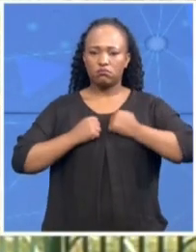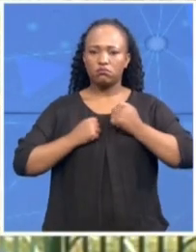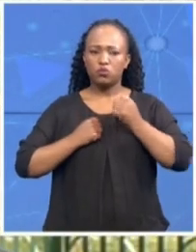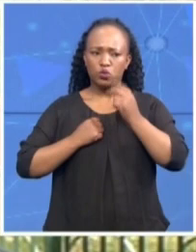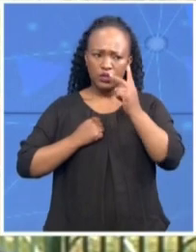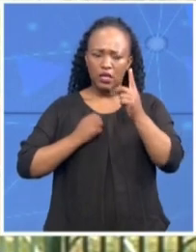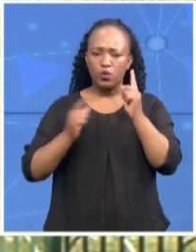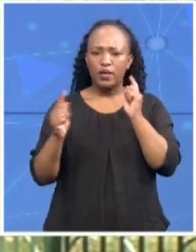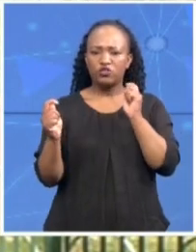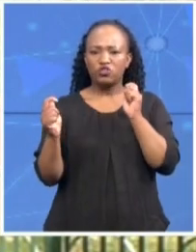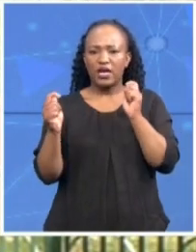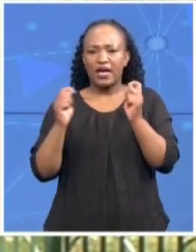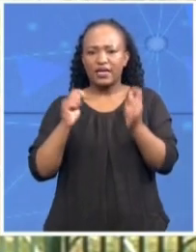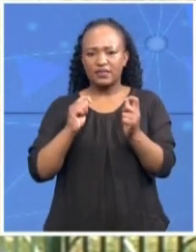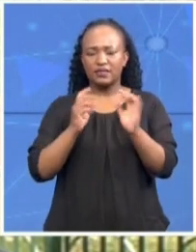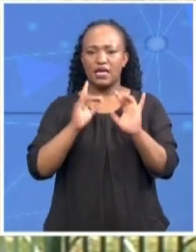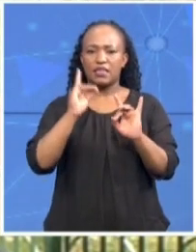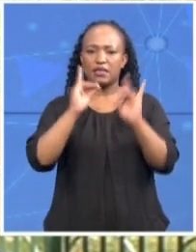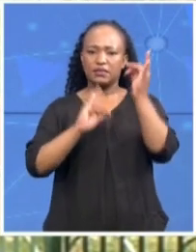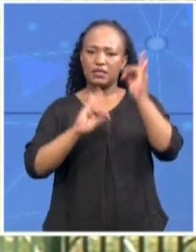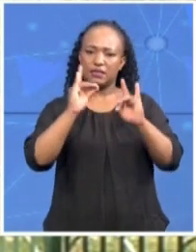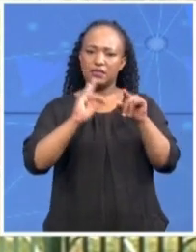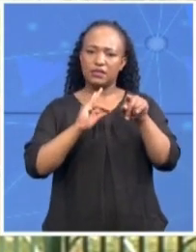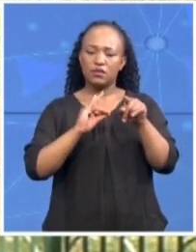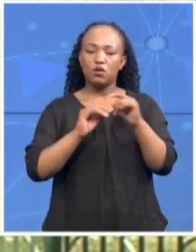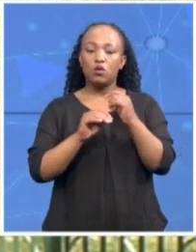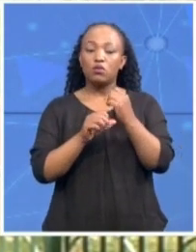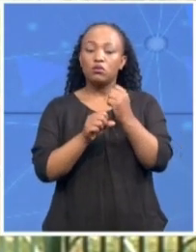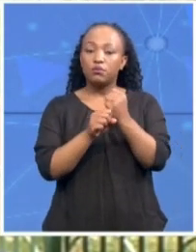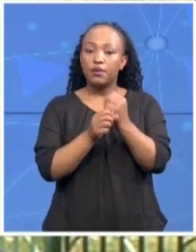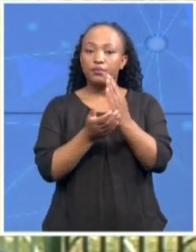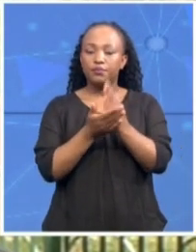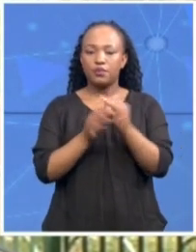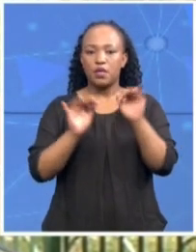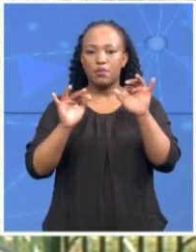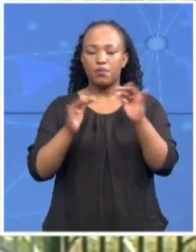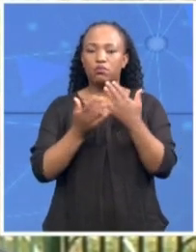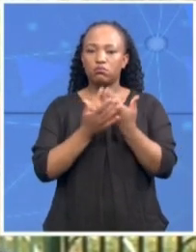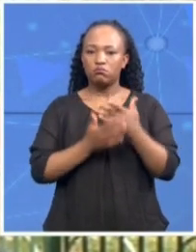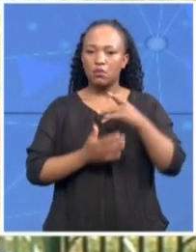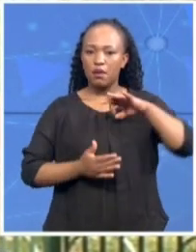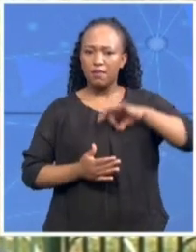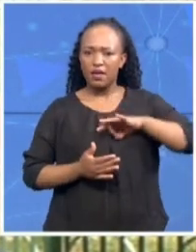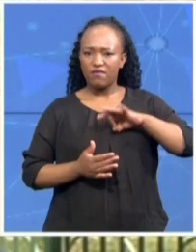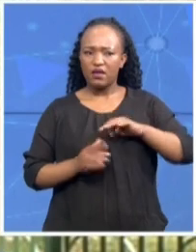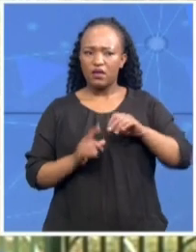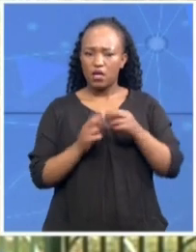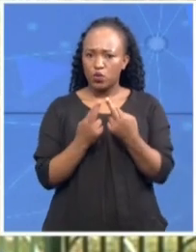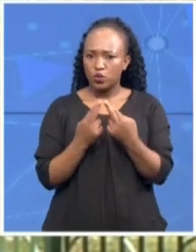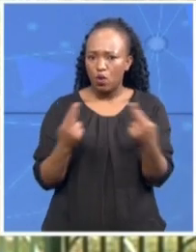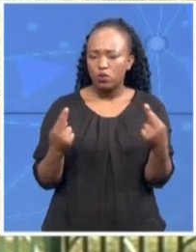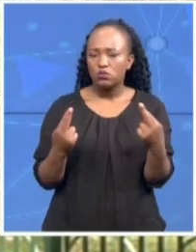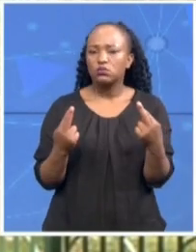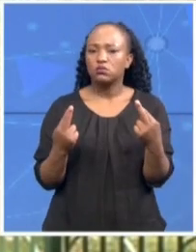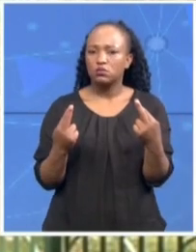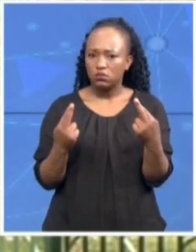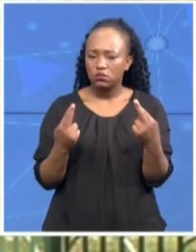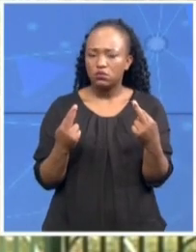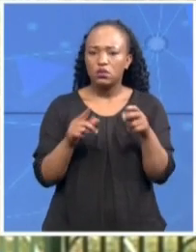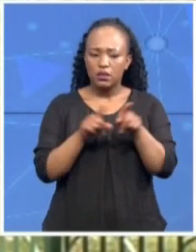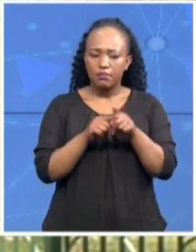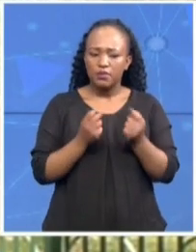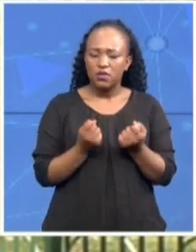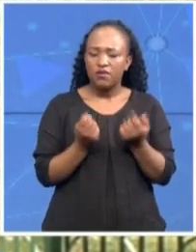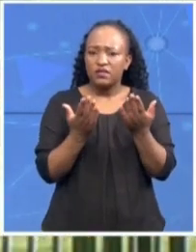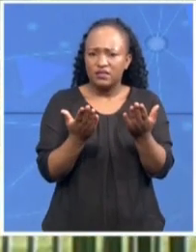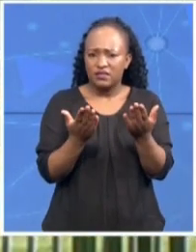our people can benefit from the resources and all other services that they've been waiting for